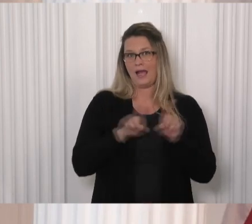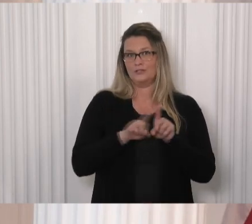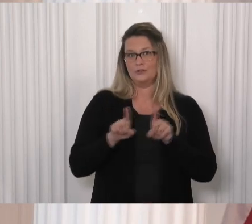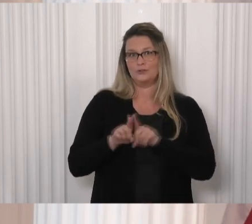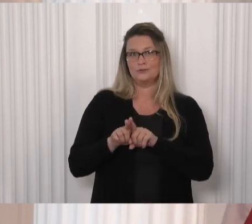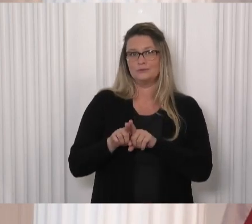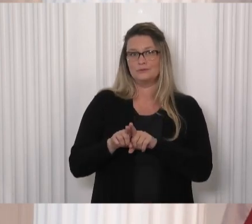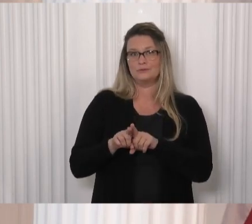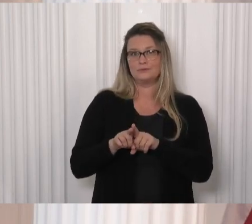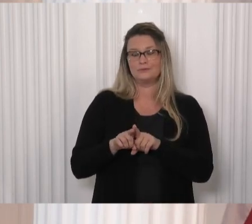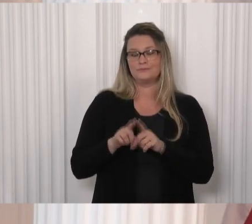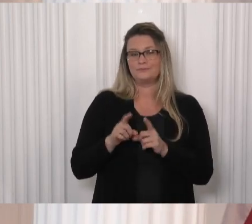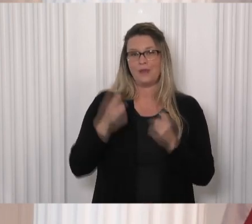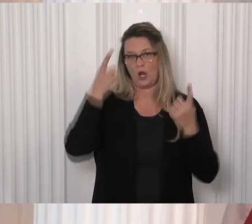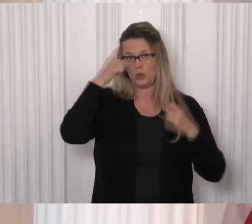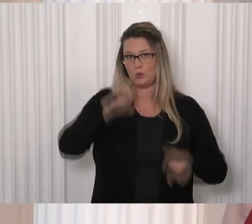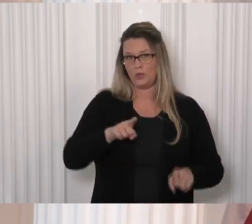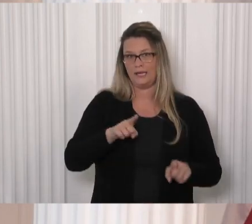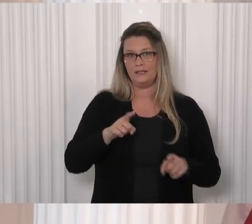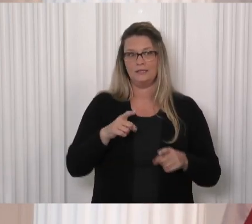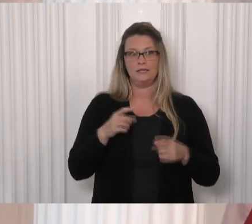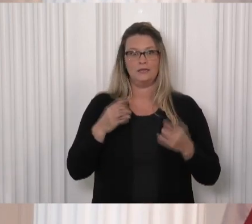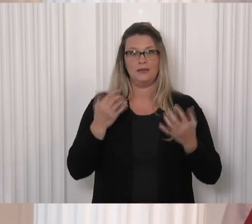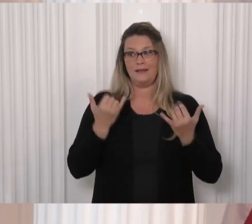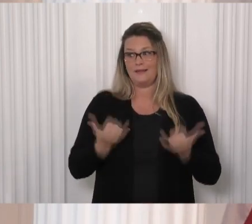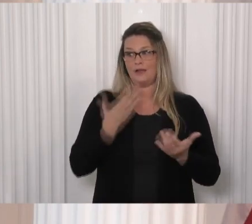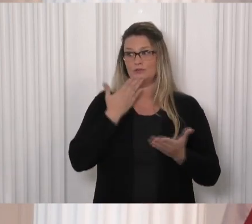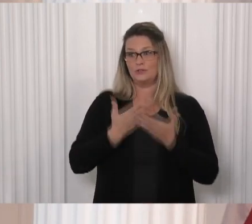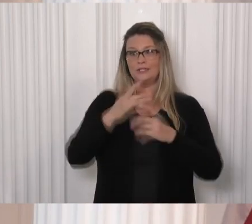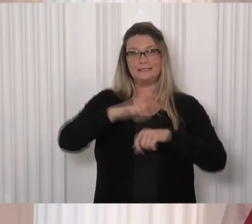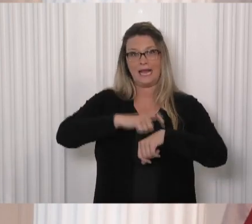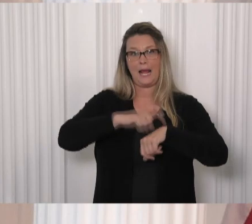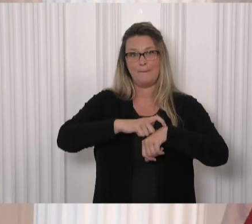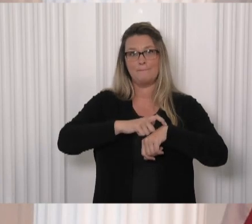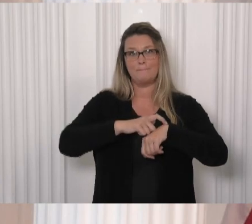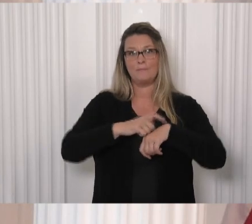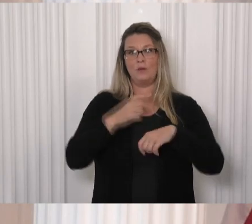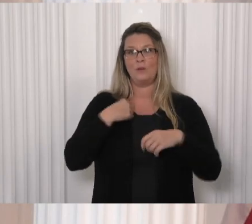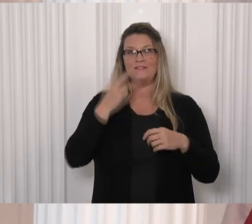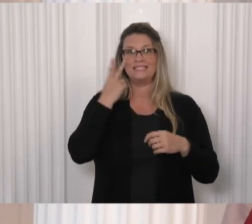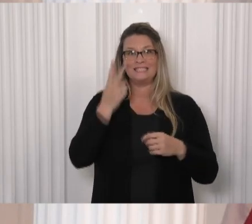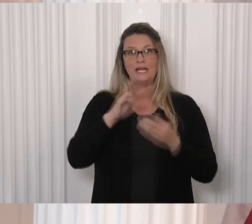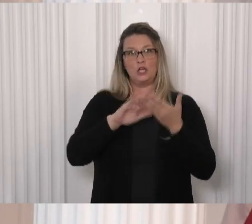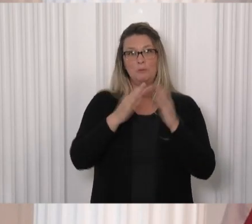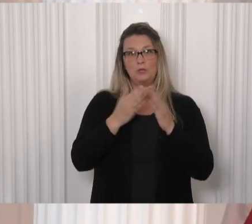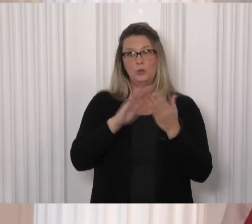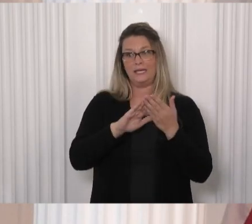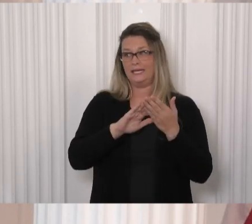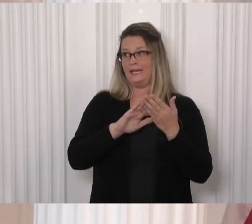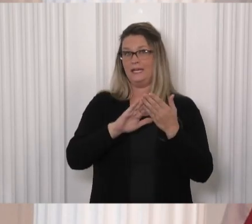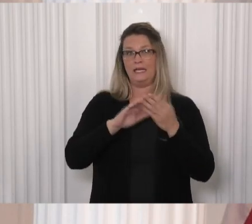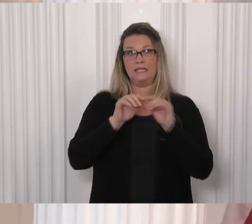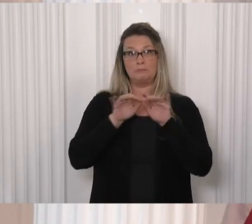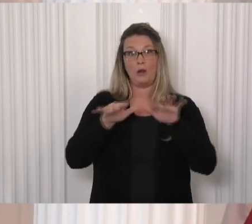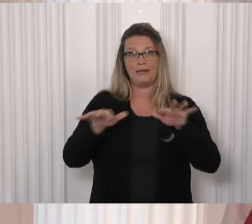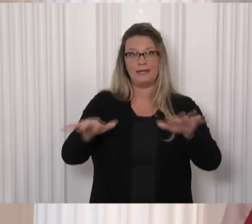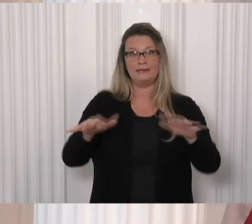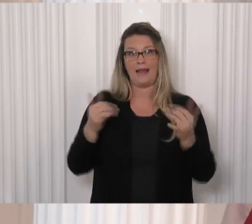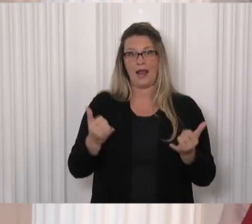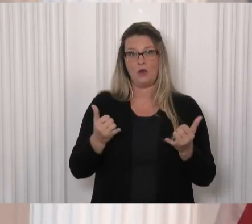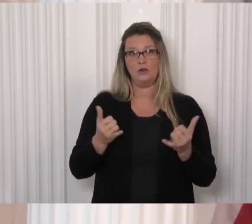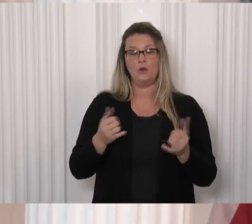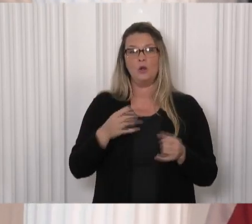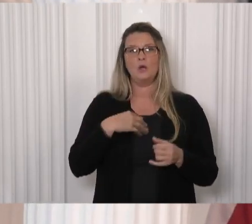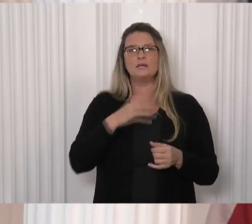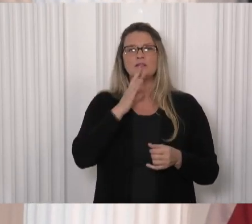concur that it is time to make this transition as in terms of we've now seen community-based spread initiating there. I think I'd talk about 3